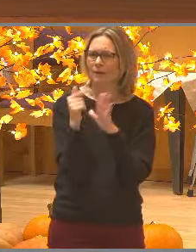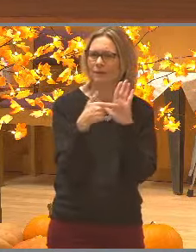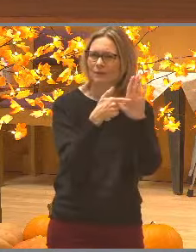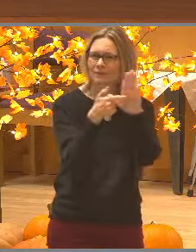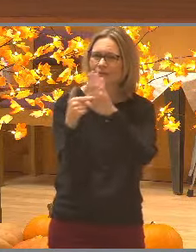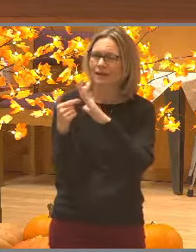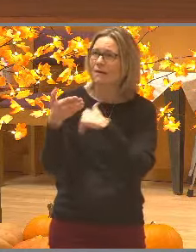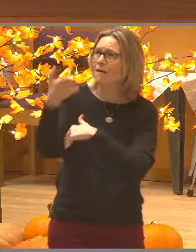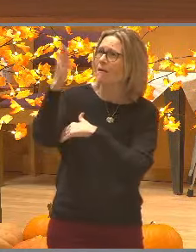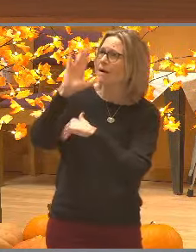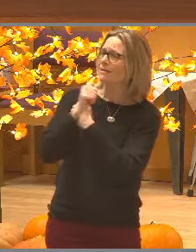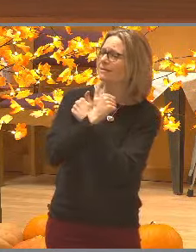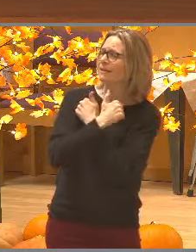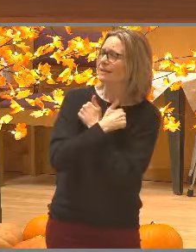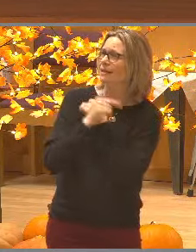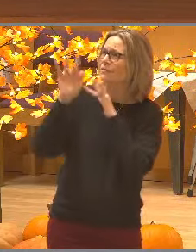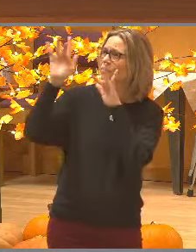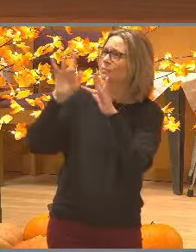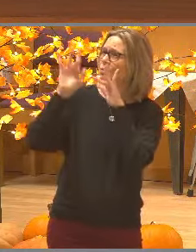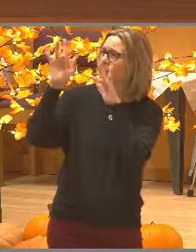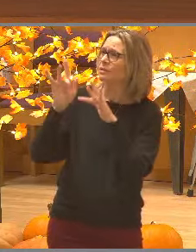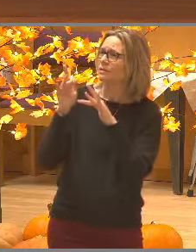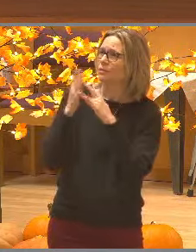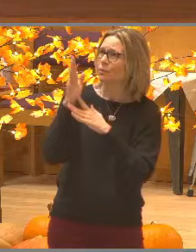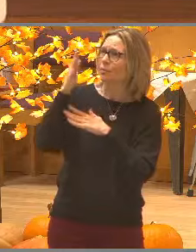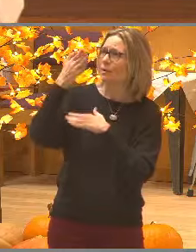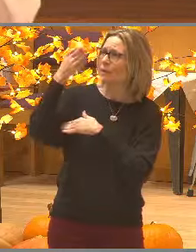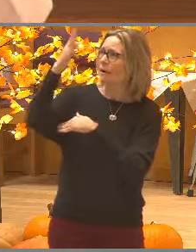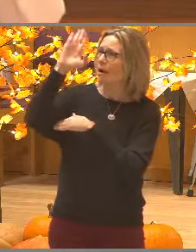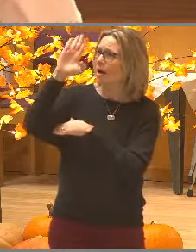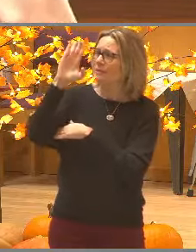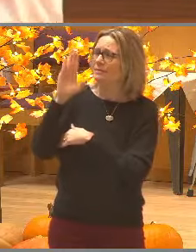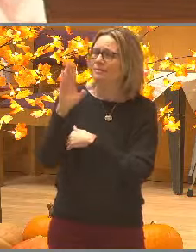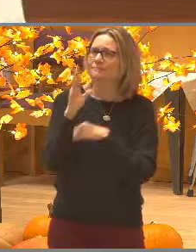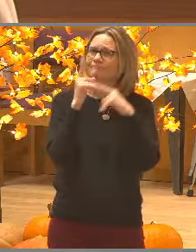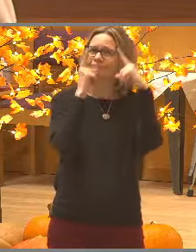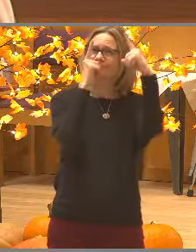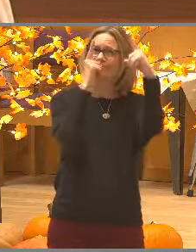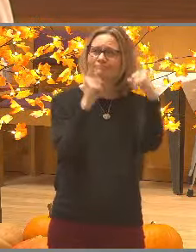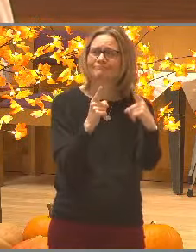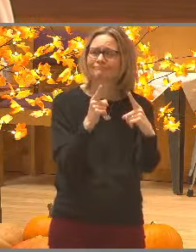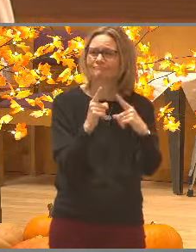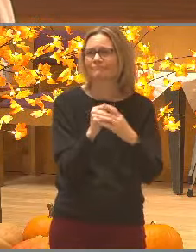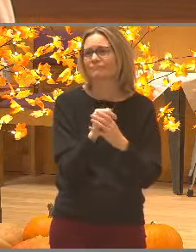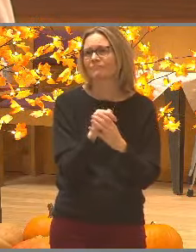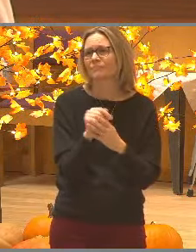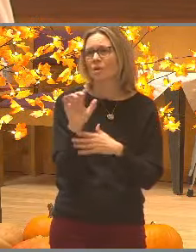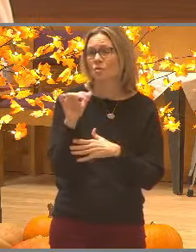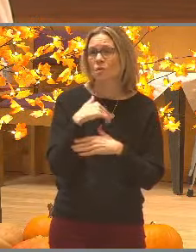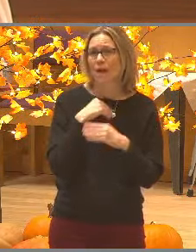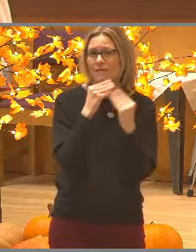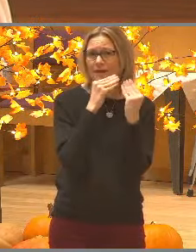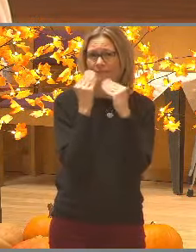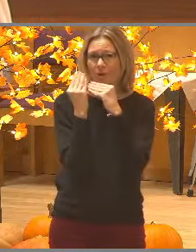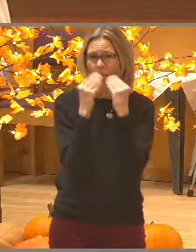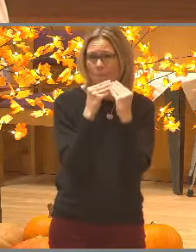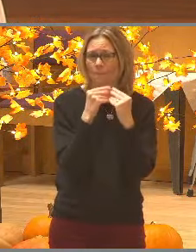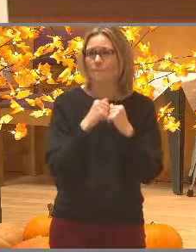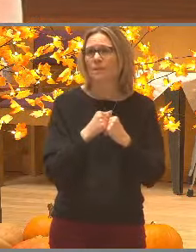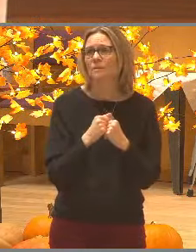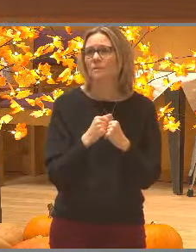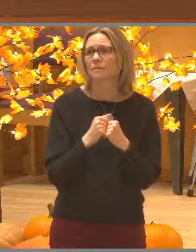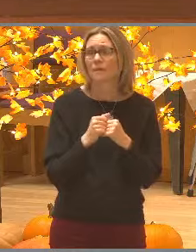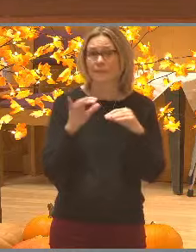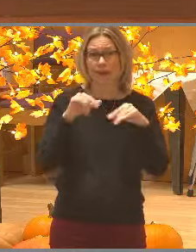mercy through his ministry. You also receive an envelope. You can place your